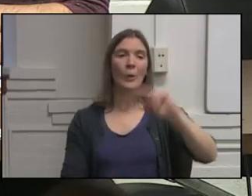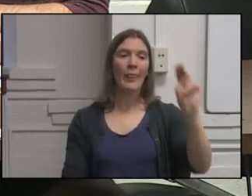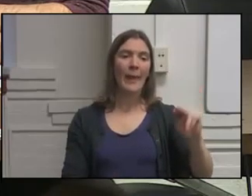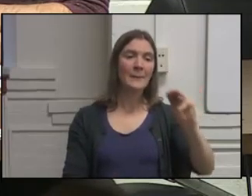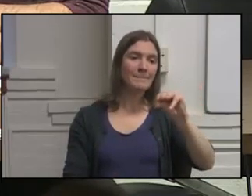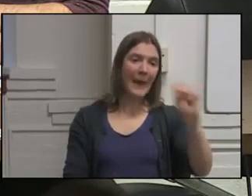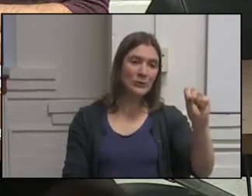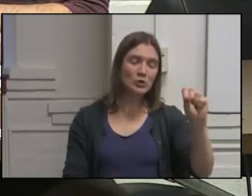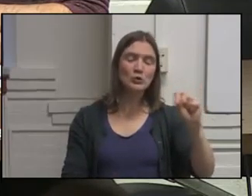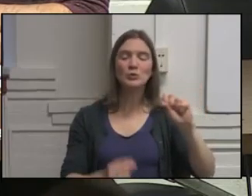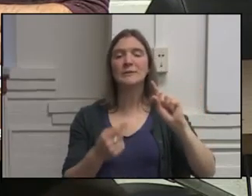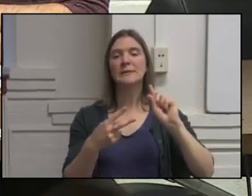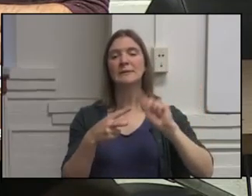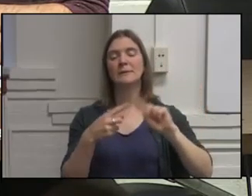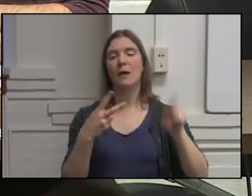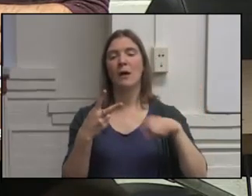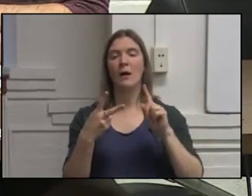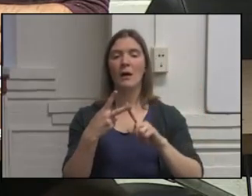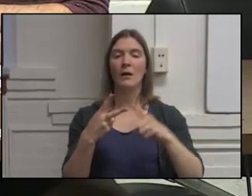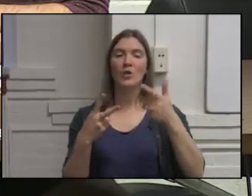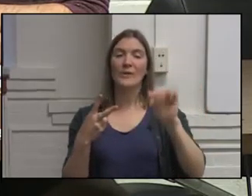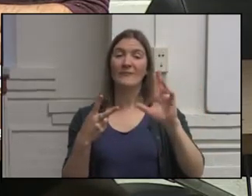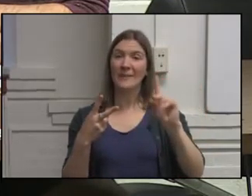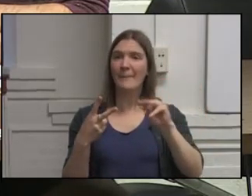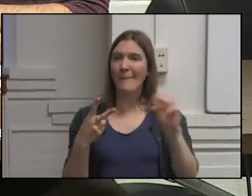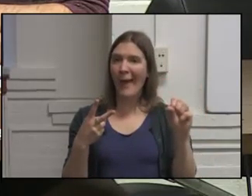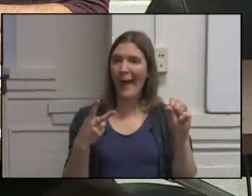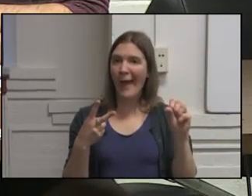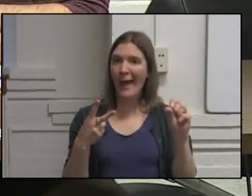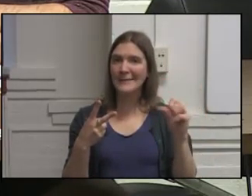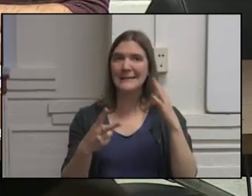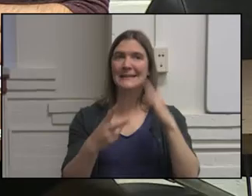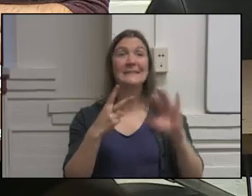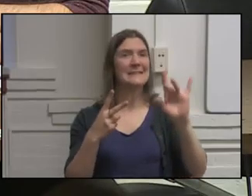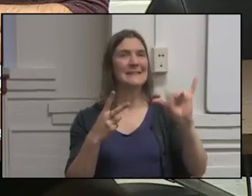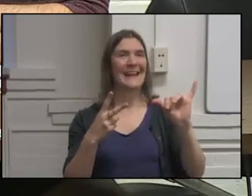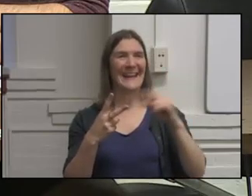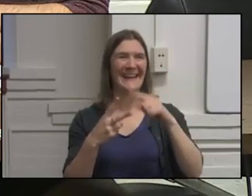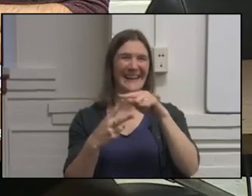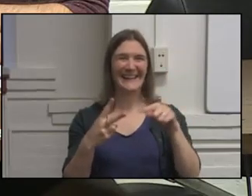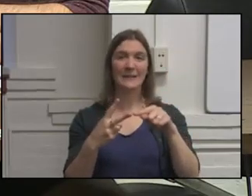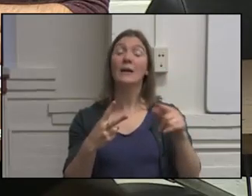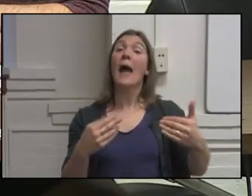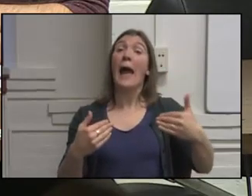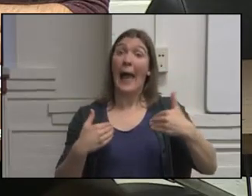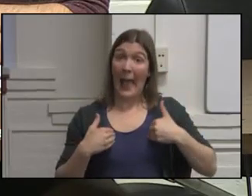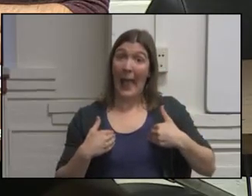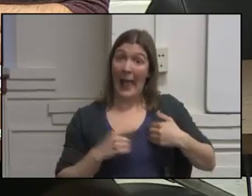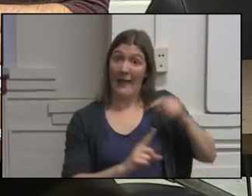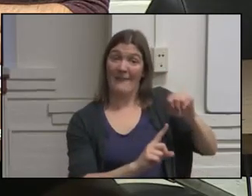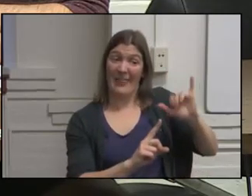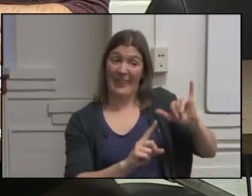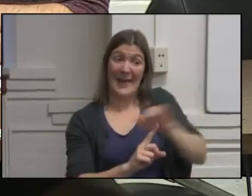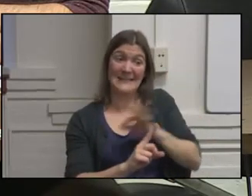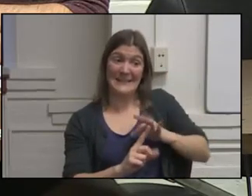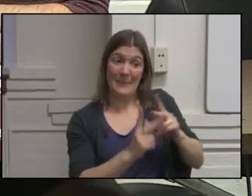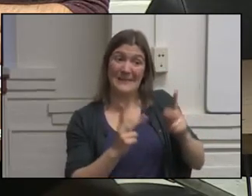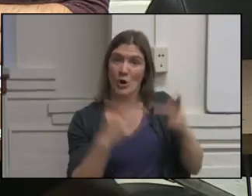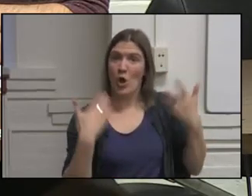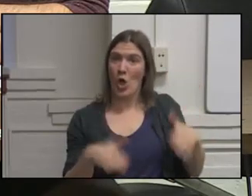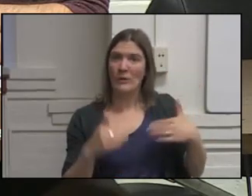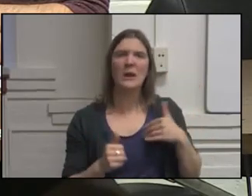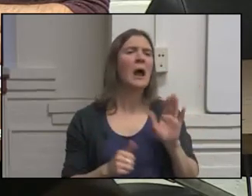City of Northampton, Town of Greenfield, City of Greenfield, I should say. They have sustainability staff,